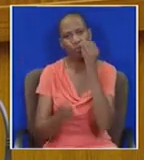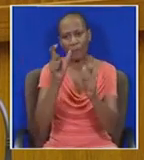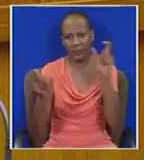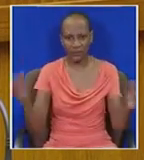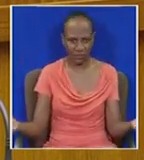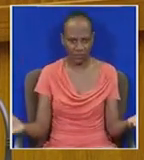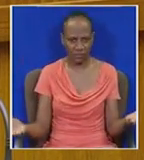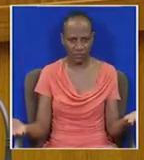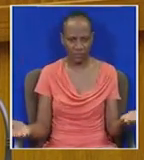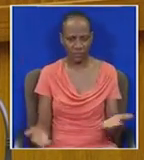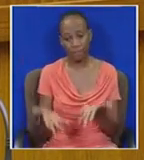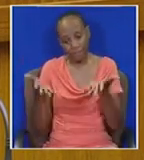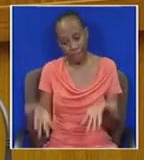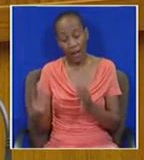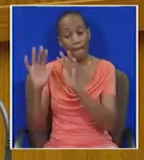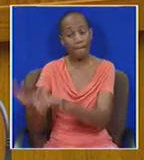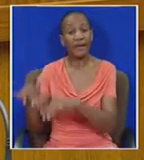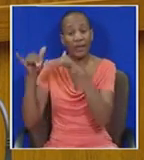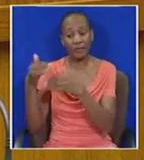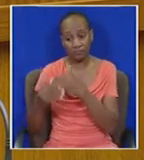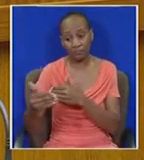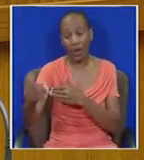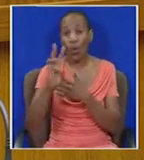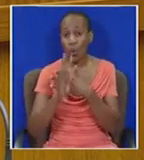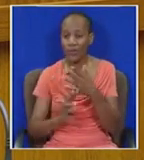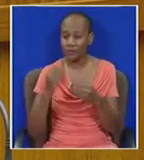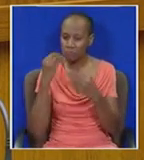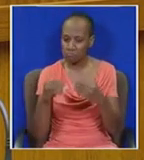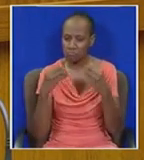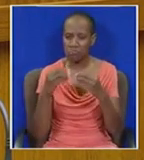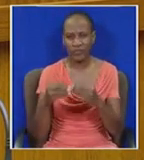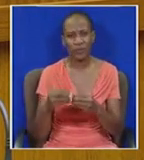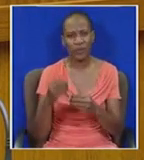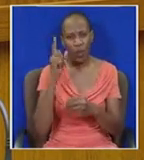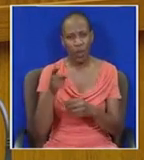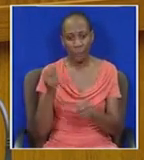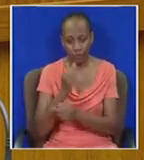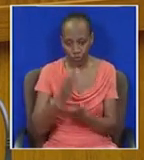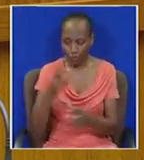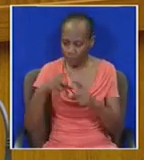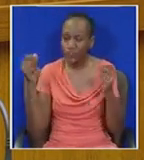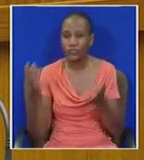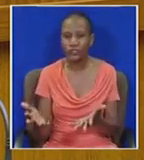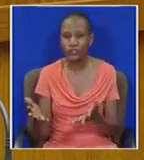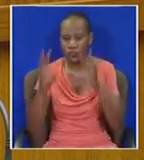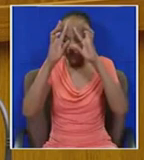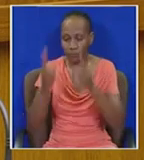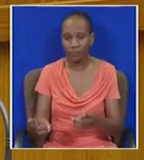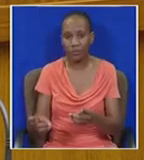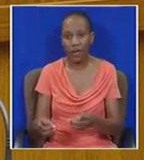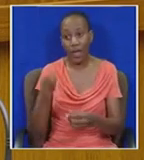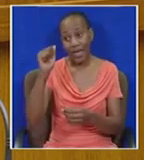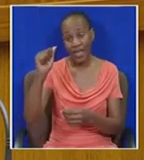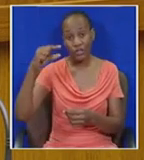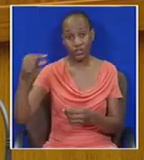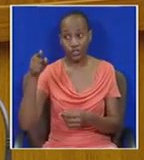reason that Parliament will, in the next coming weeks, finalize legislation which seeks to give the Auditor General